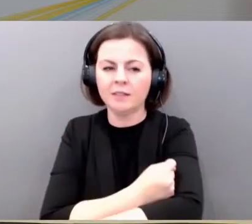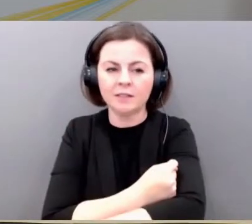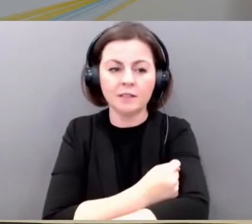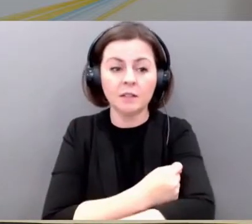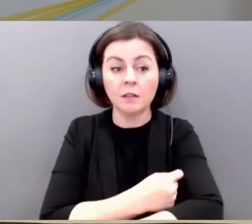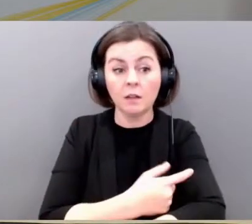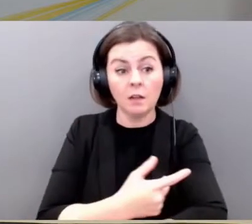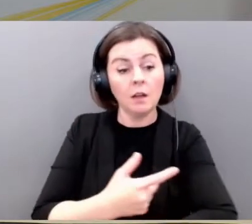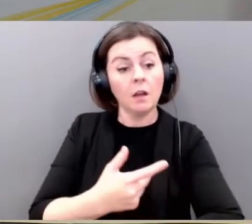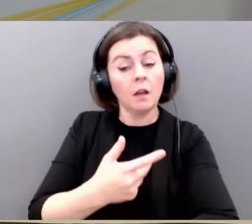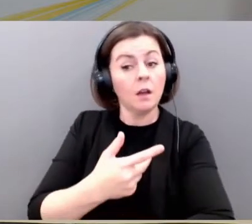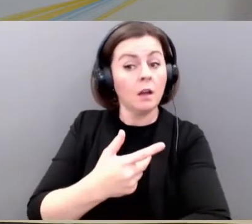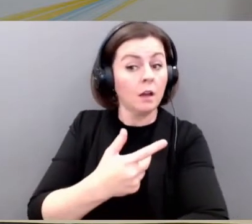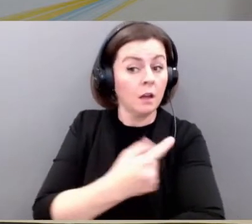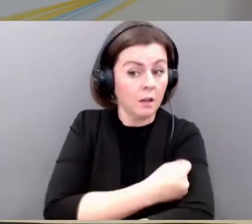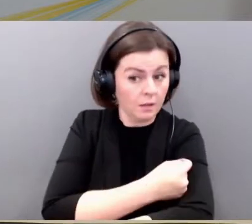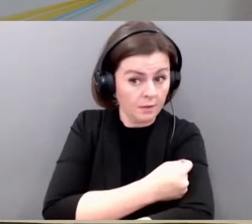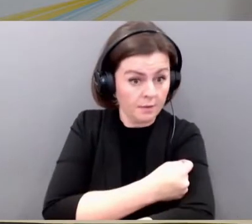still